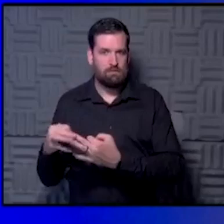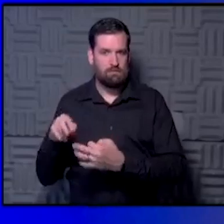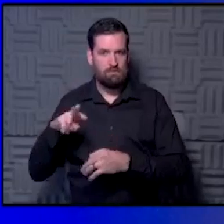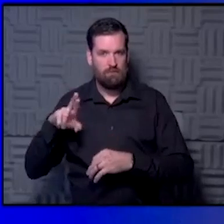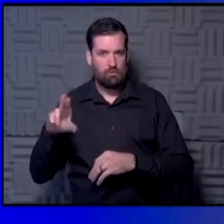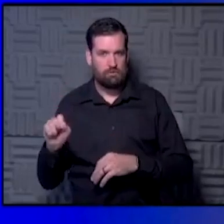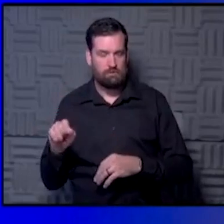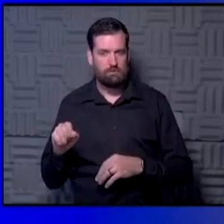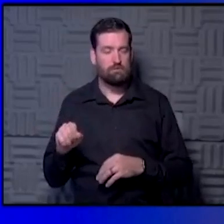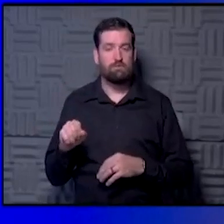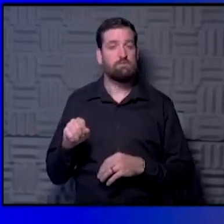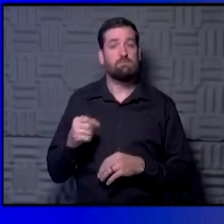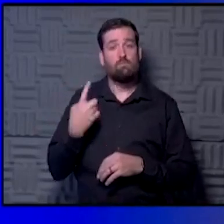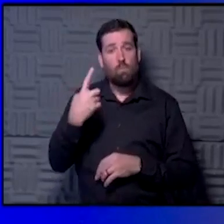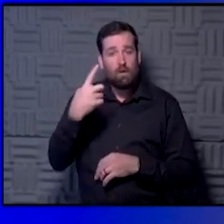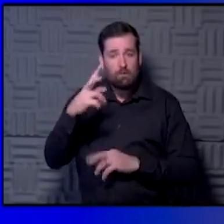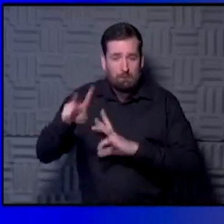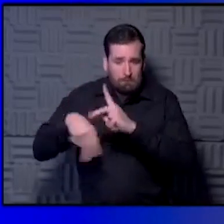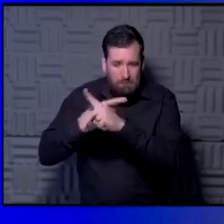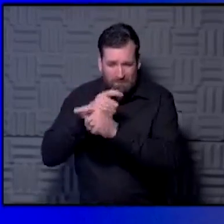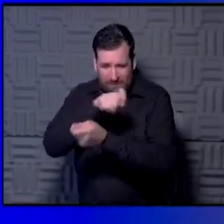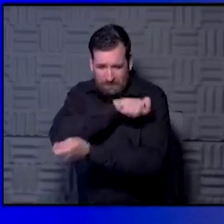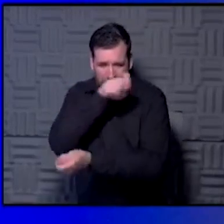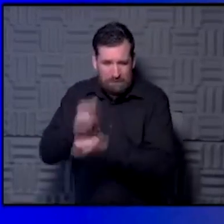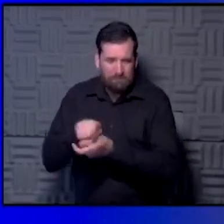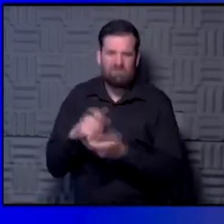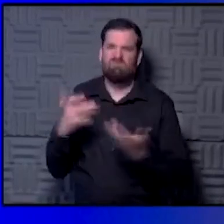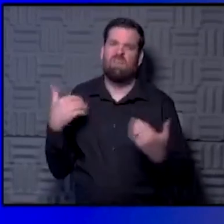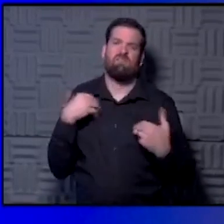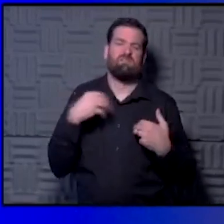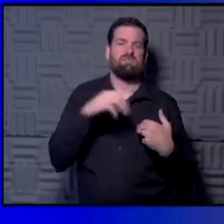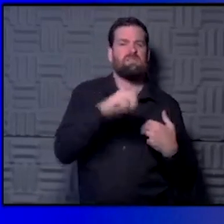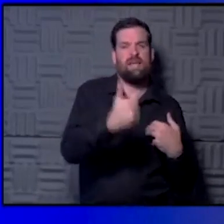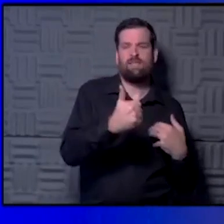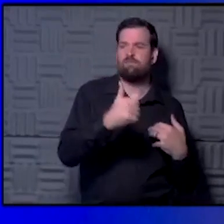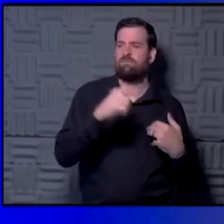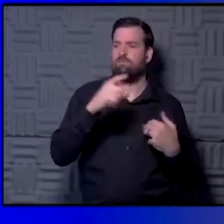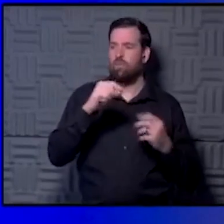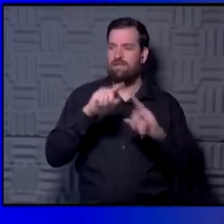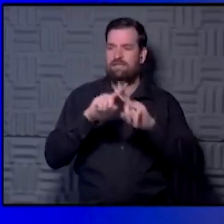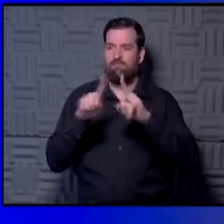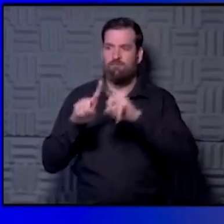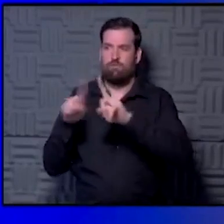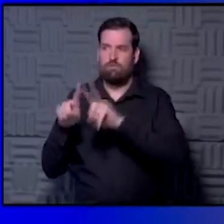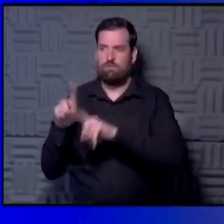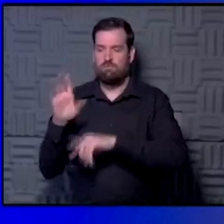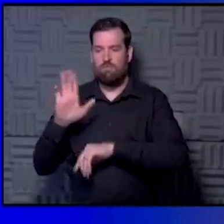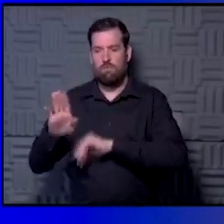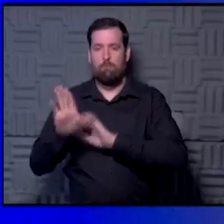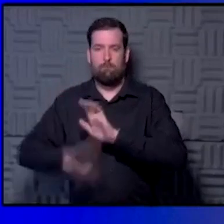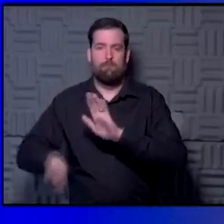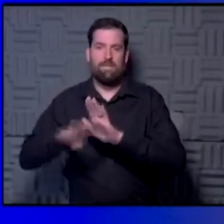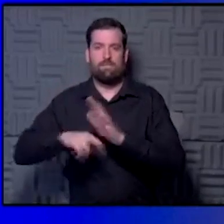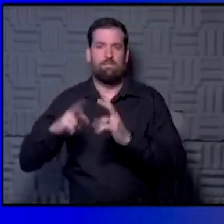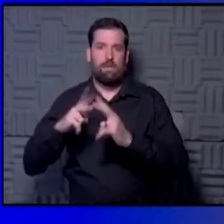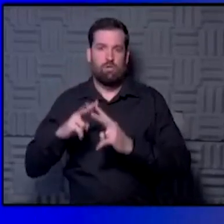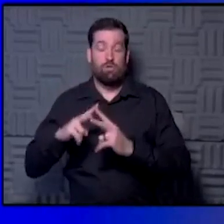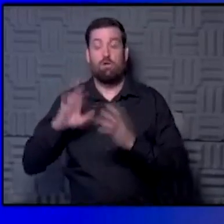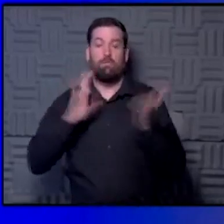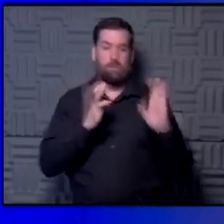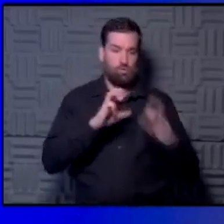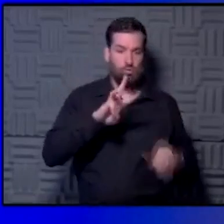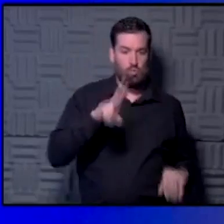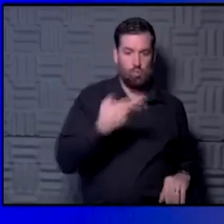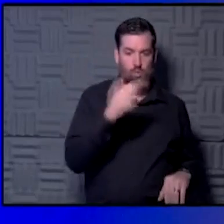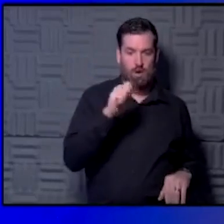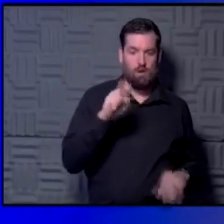But any one particular isolate will maybe have 10 to 20 differences in their base pairs compared to the original Wuhan strain. But